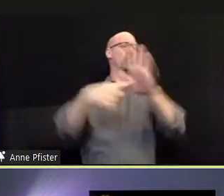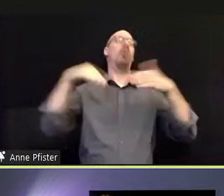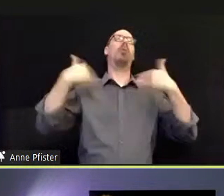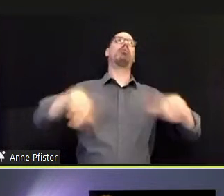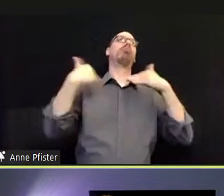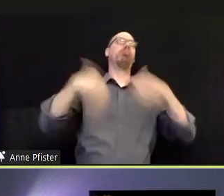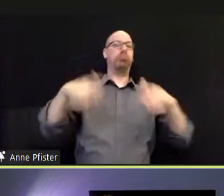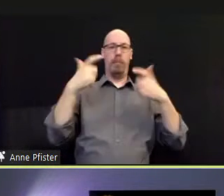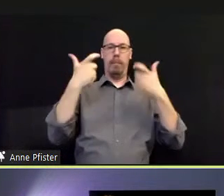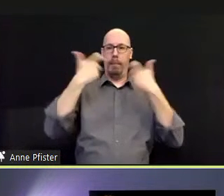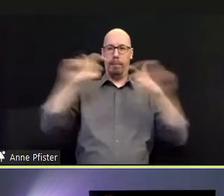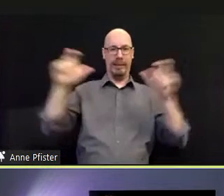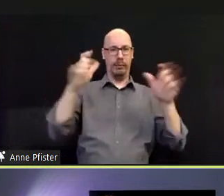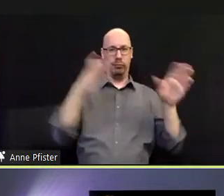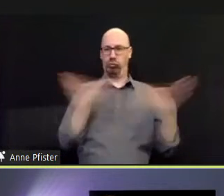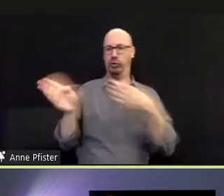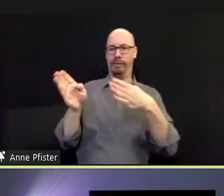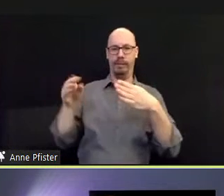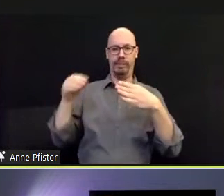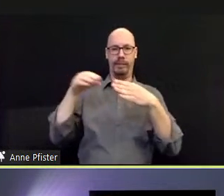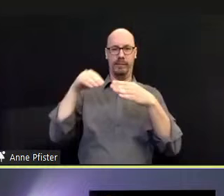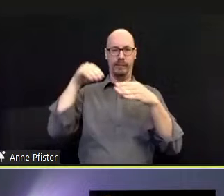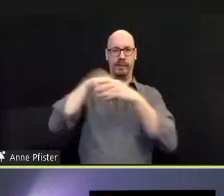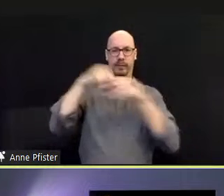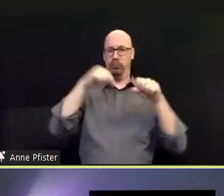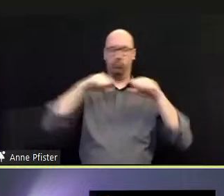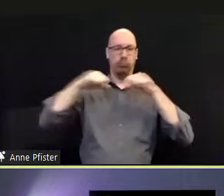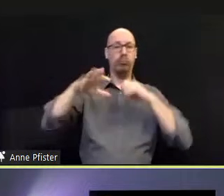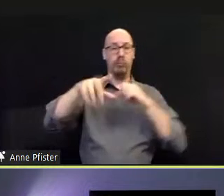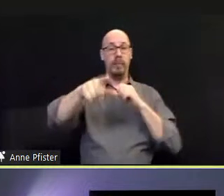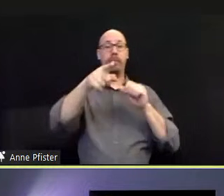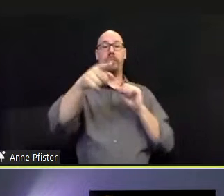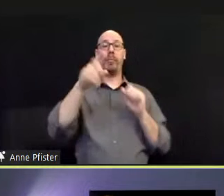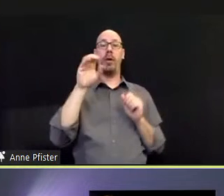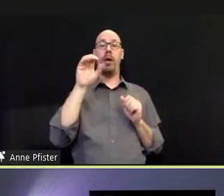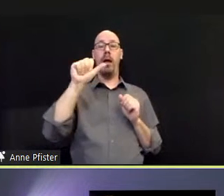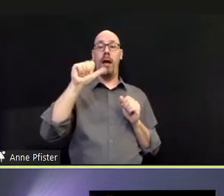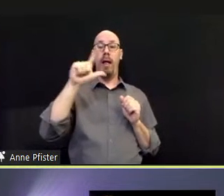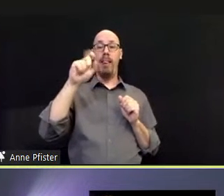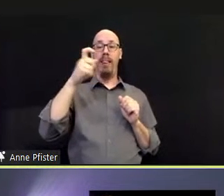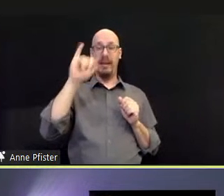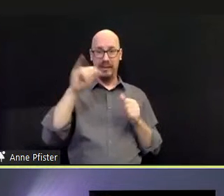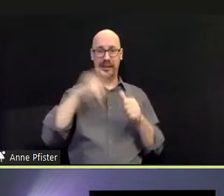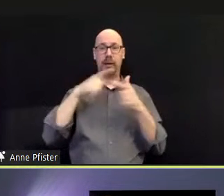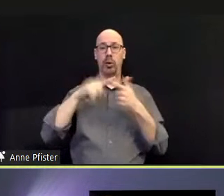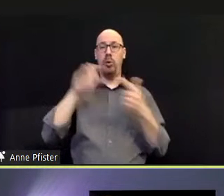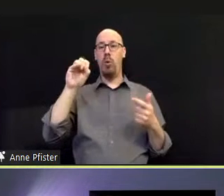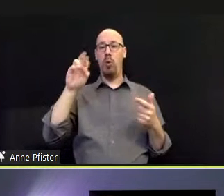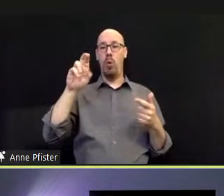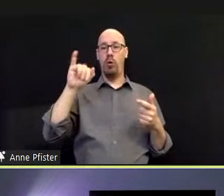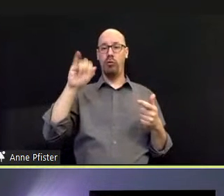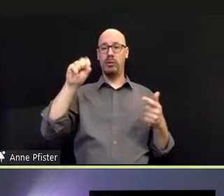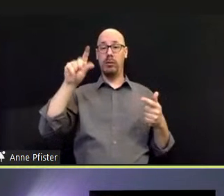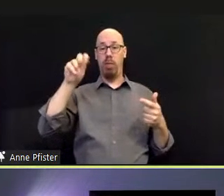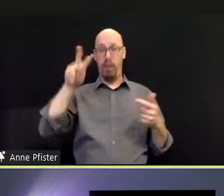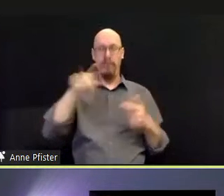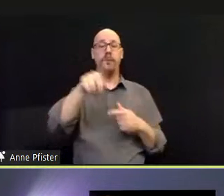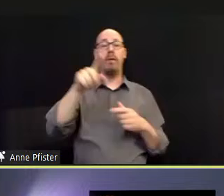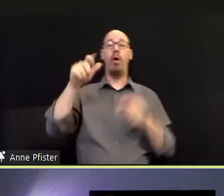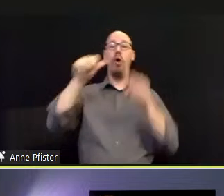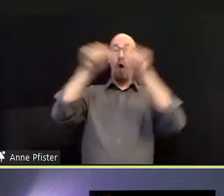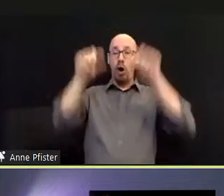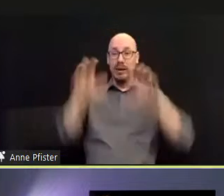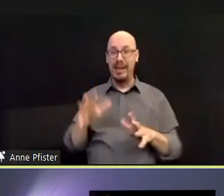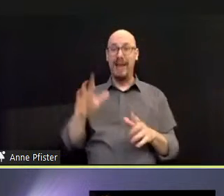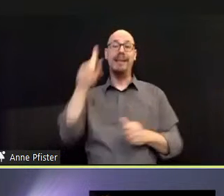movement. Here are Oleksiy and Rostislav, an architect and an actor, deaf activists,